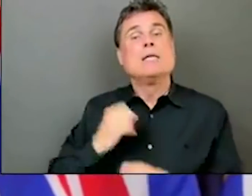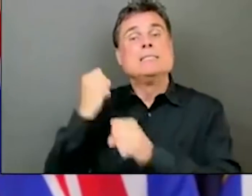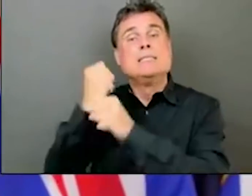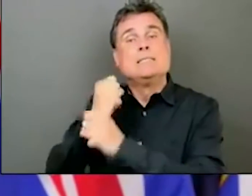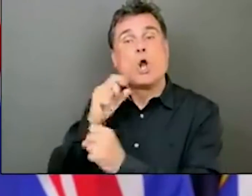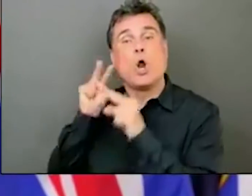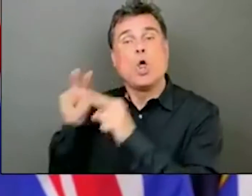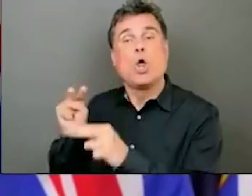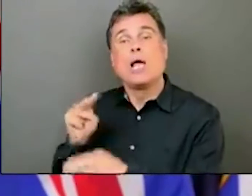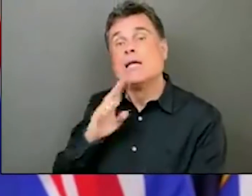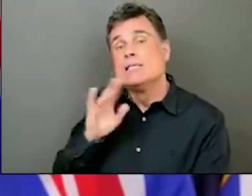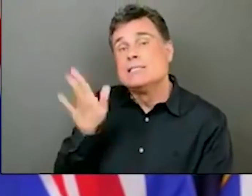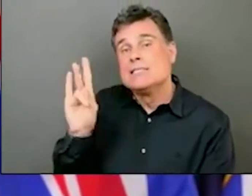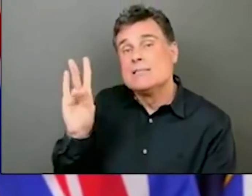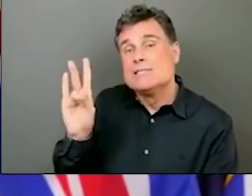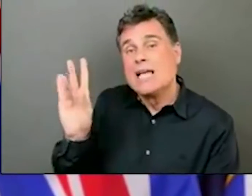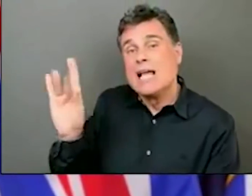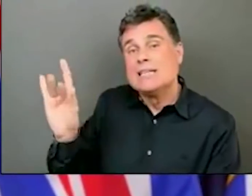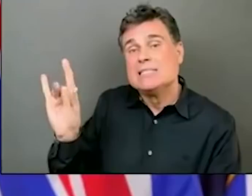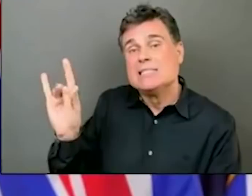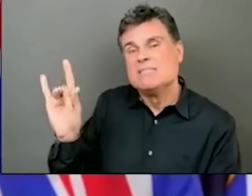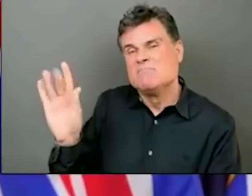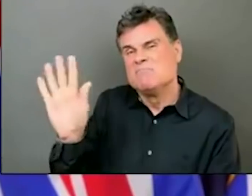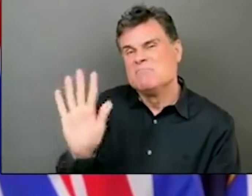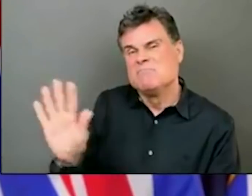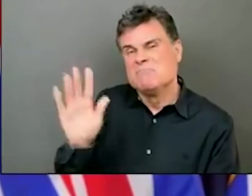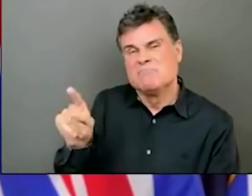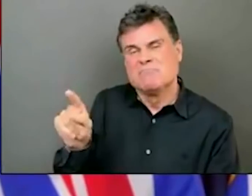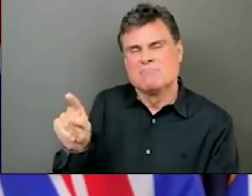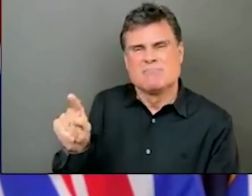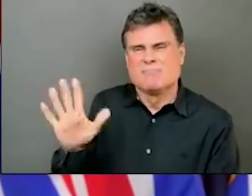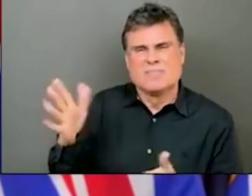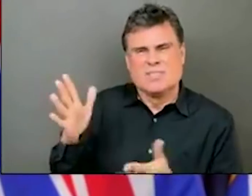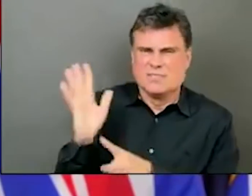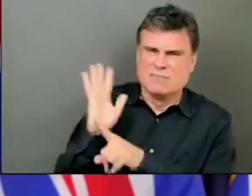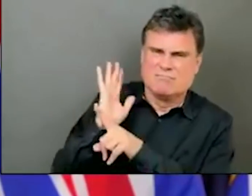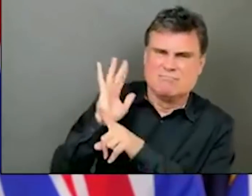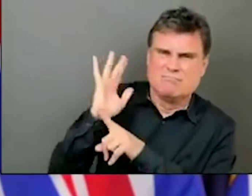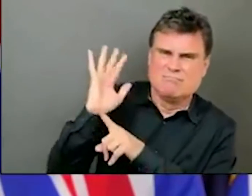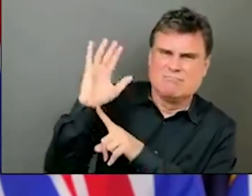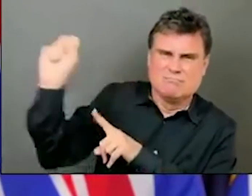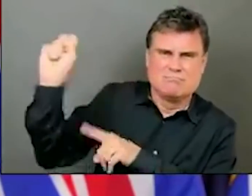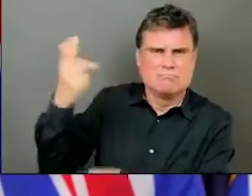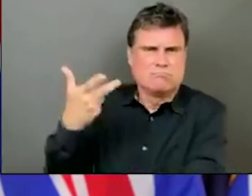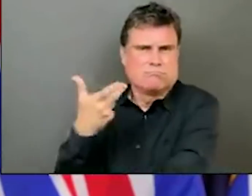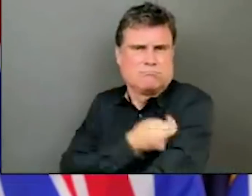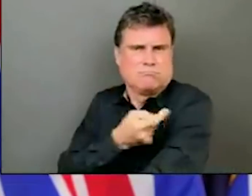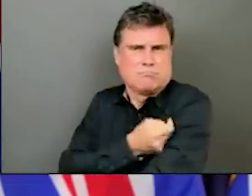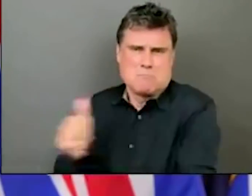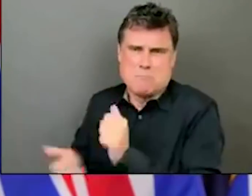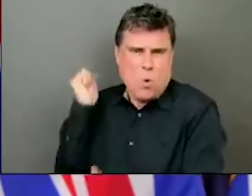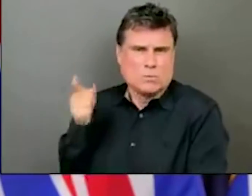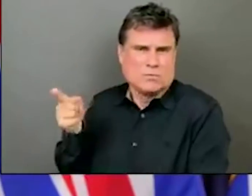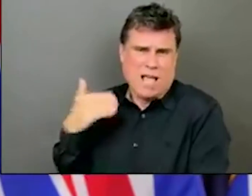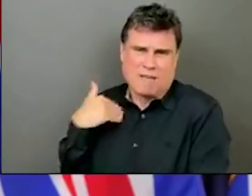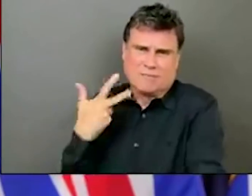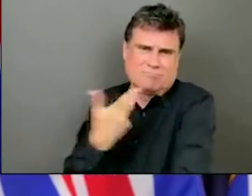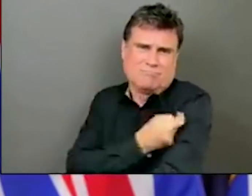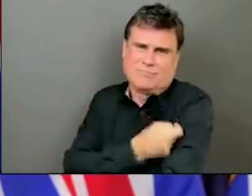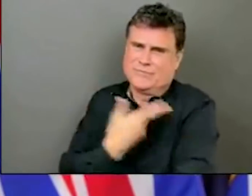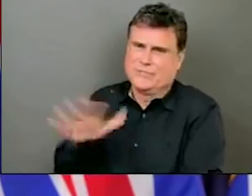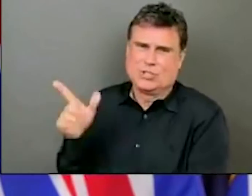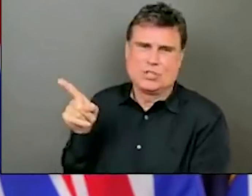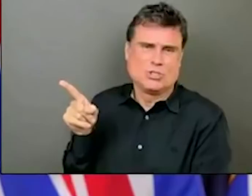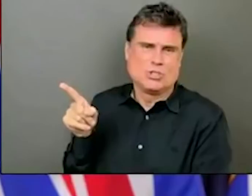at every day, it's 17 and 18-year-olds and 16-year-olds who have some of the highest levels of vaccination of any age cohort in the province. And